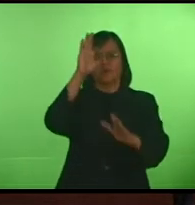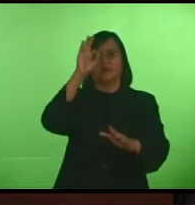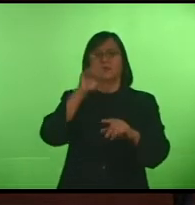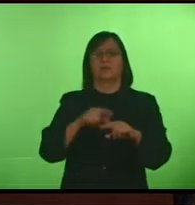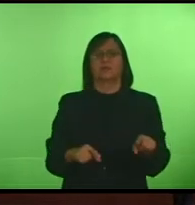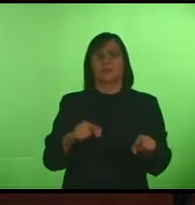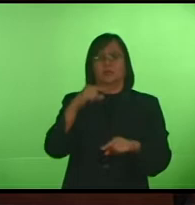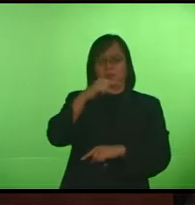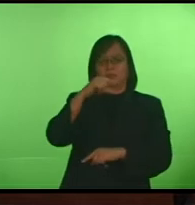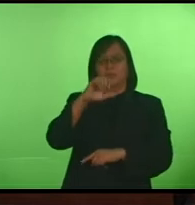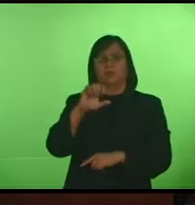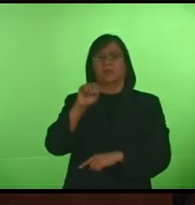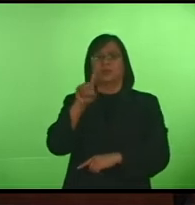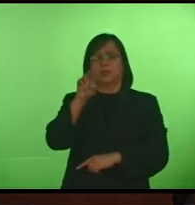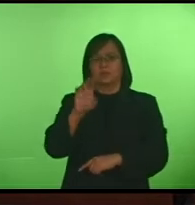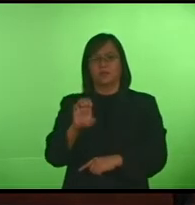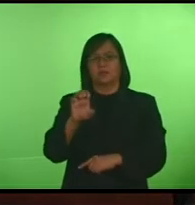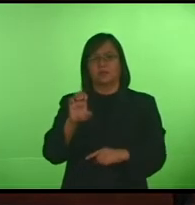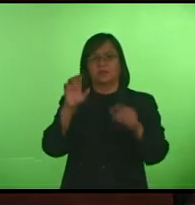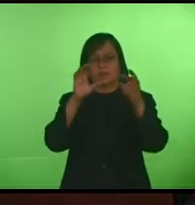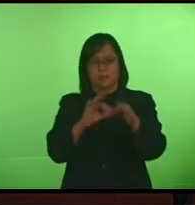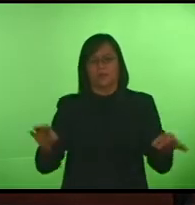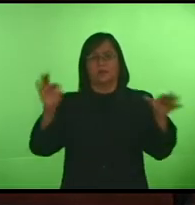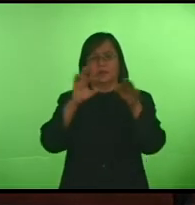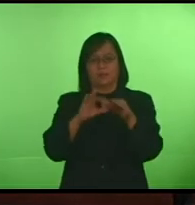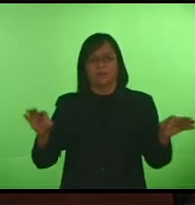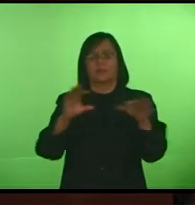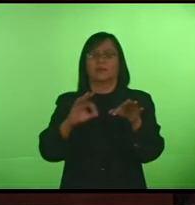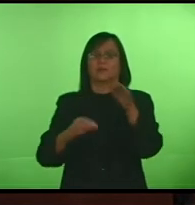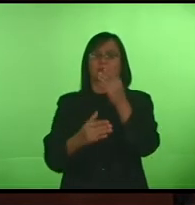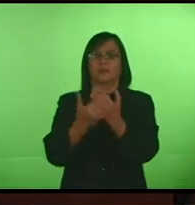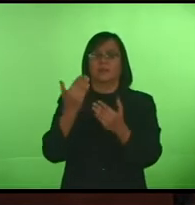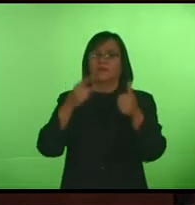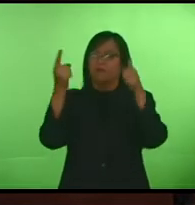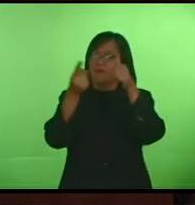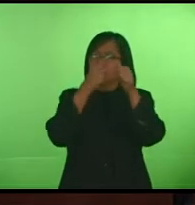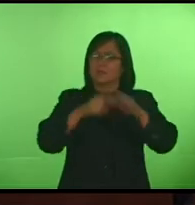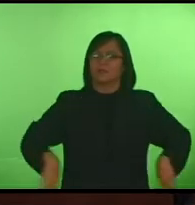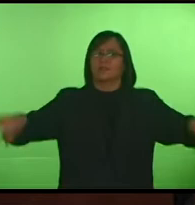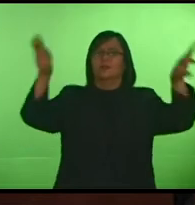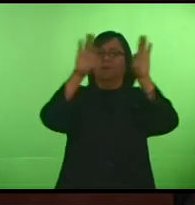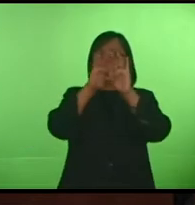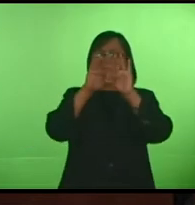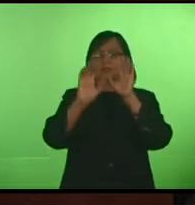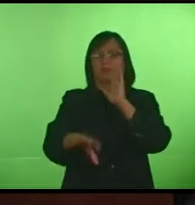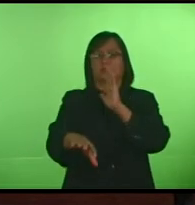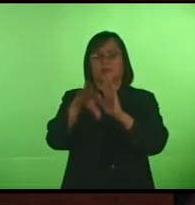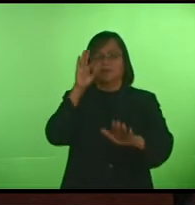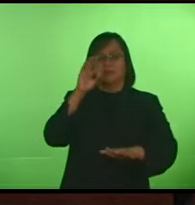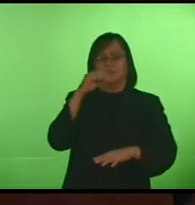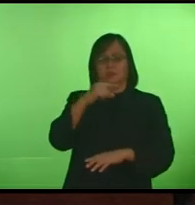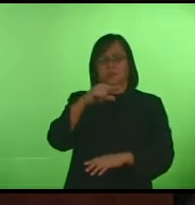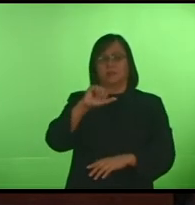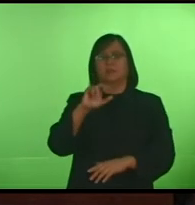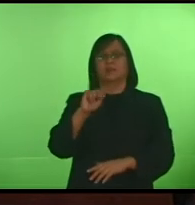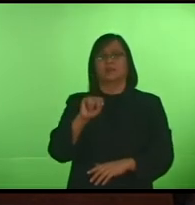to come appropriate easy outline. So you remember, you have to determine the essay genre first. Okay? So in